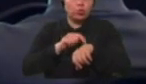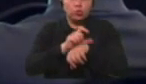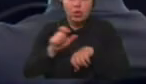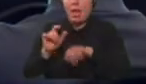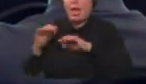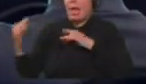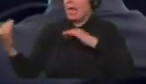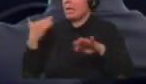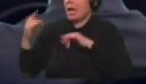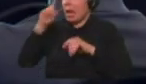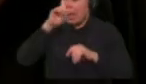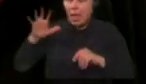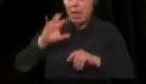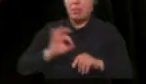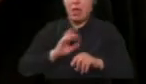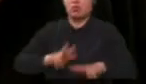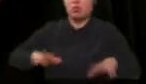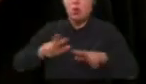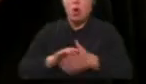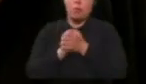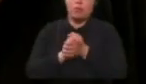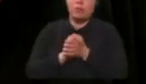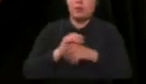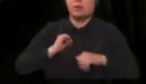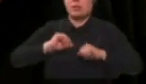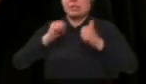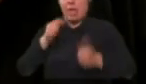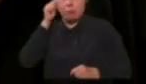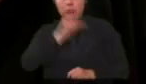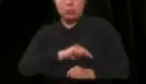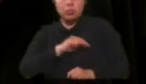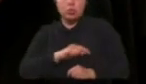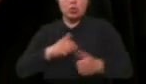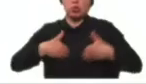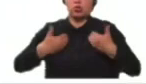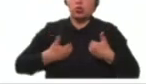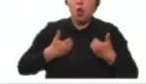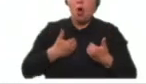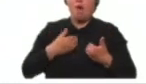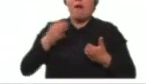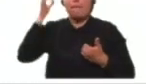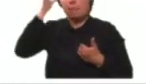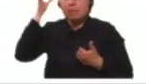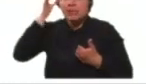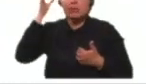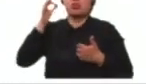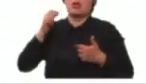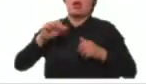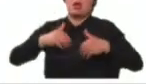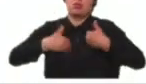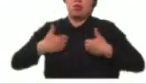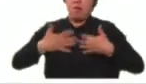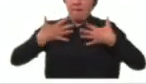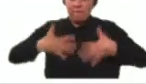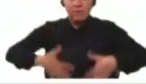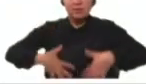our psychological well-being, our physical health, mental health, and of course, has broad environmental impact. Again, I do live here in Warsaw,